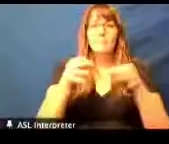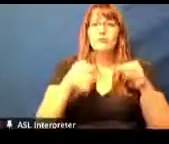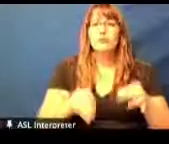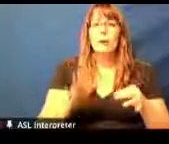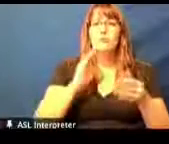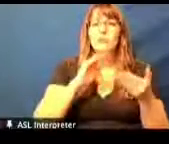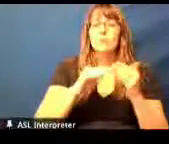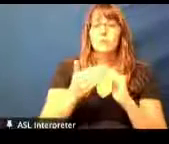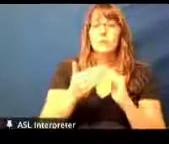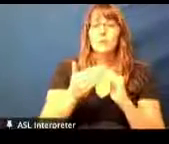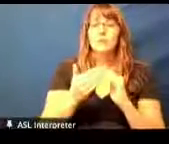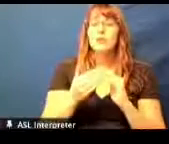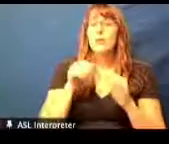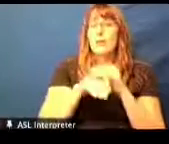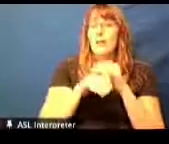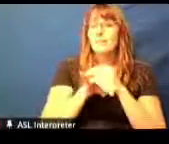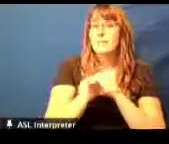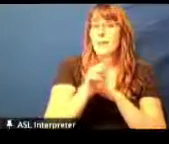by visiting